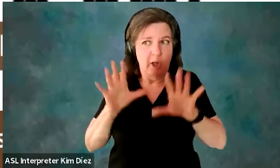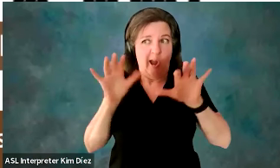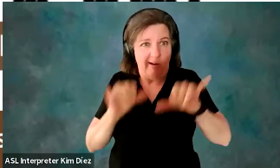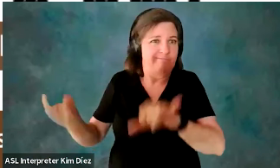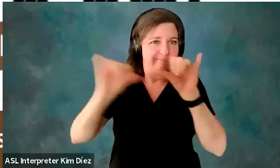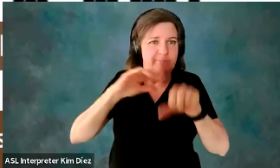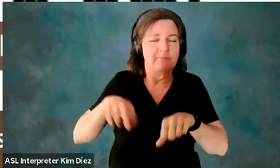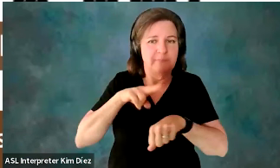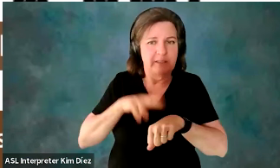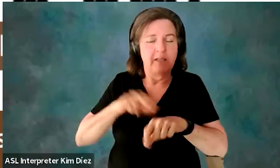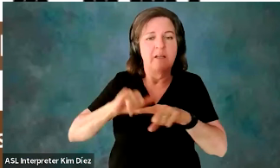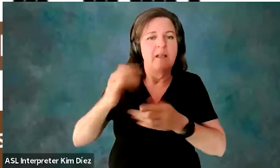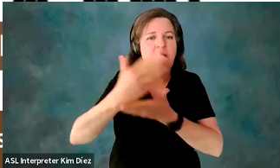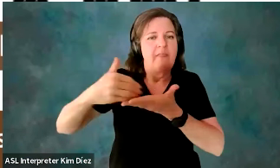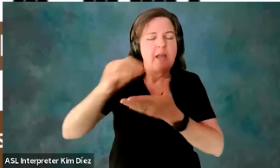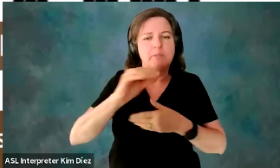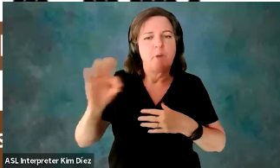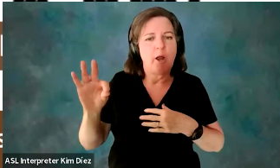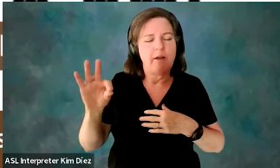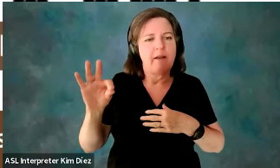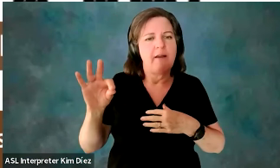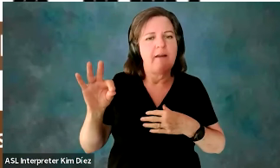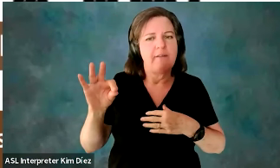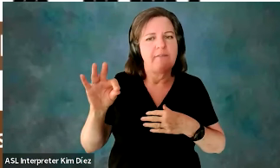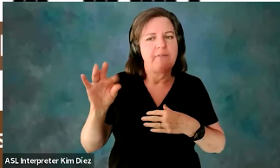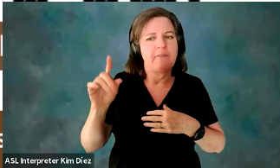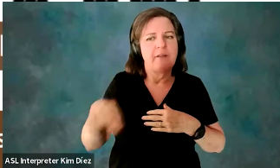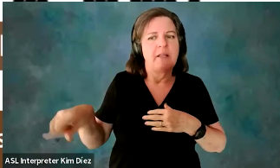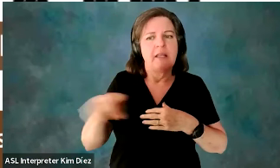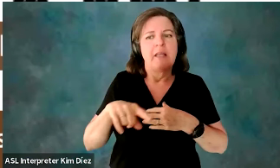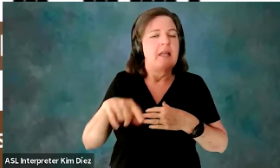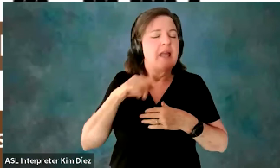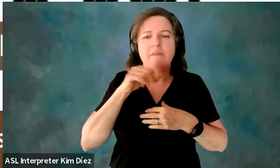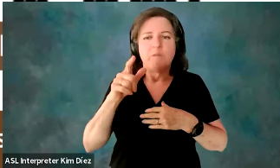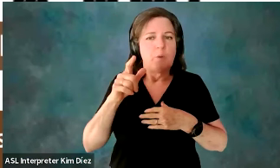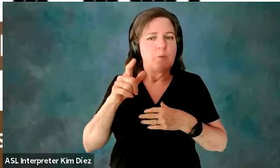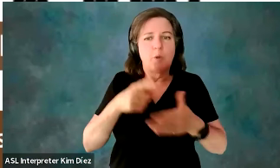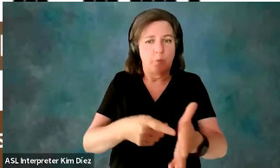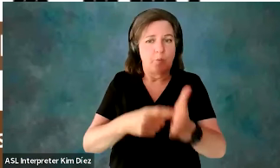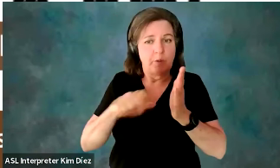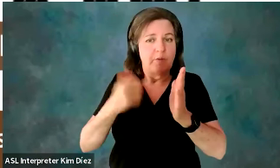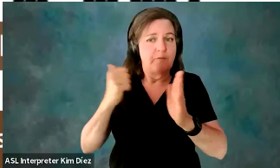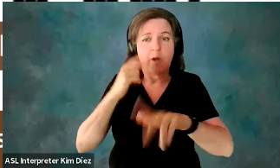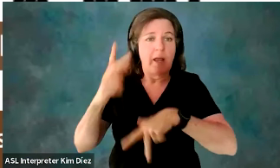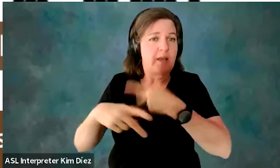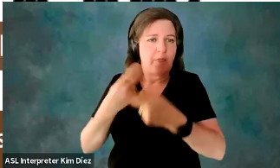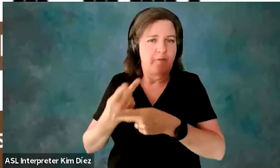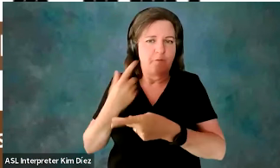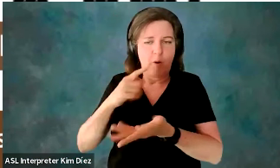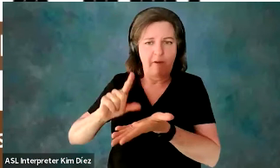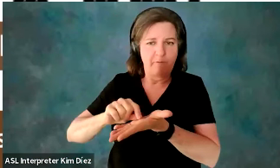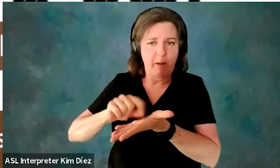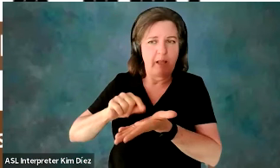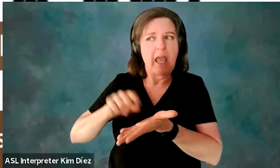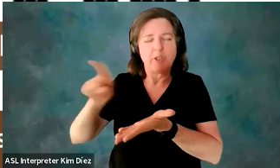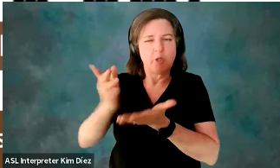part of what is demanded of us. Otherwise, it cannot be published. The information cannot be published.